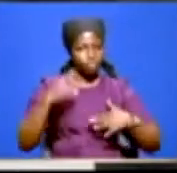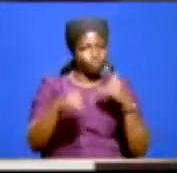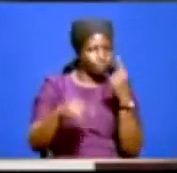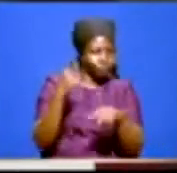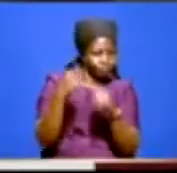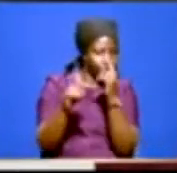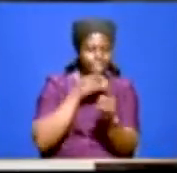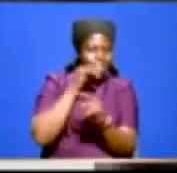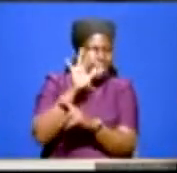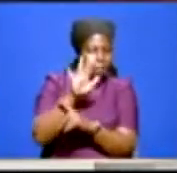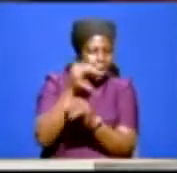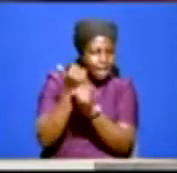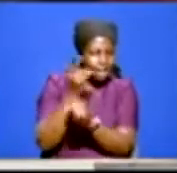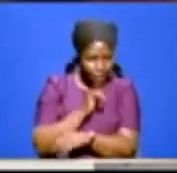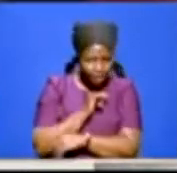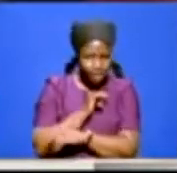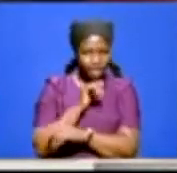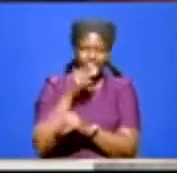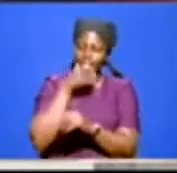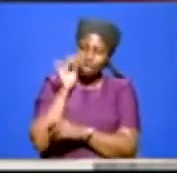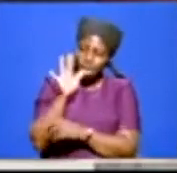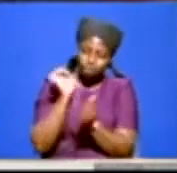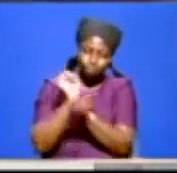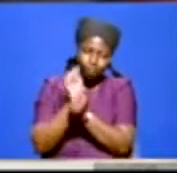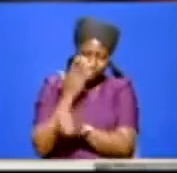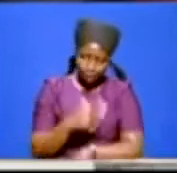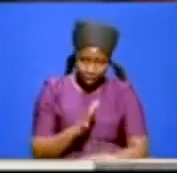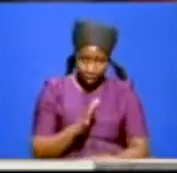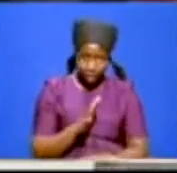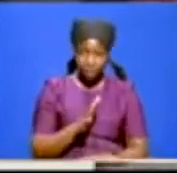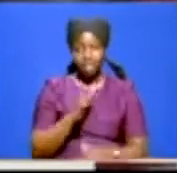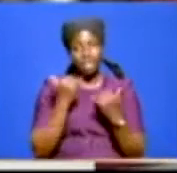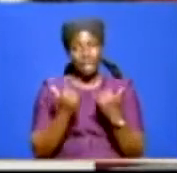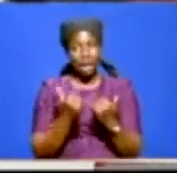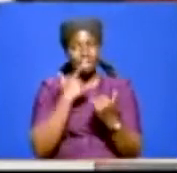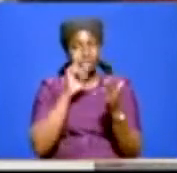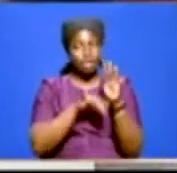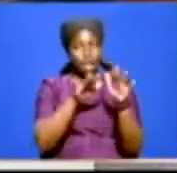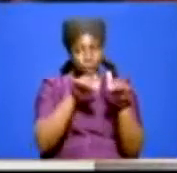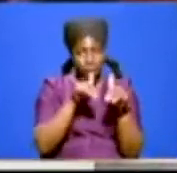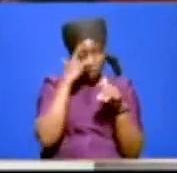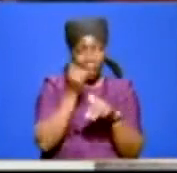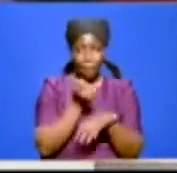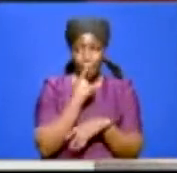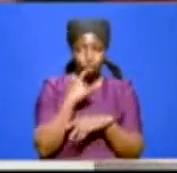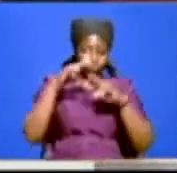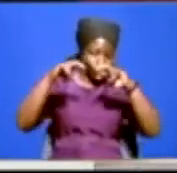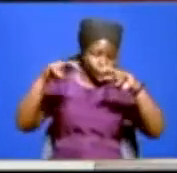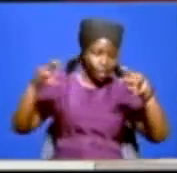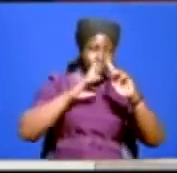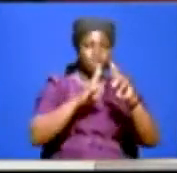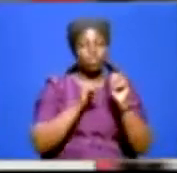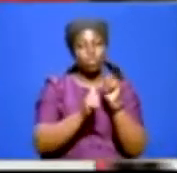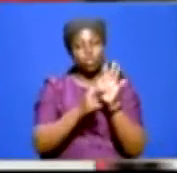already being held by police. Kooli said they are also awaiting the medical examination report, which will determine the degree